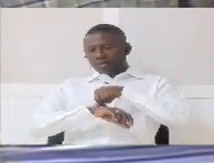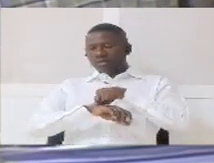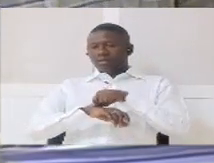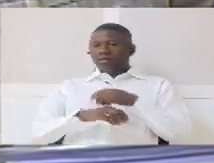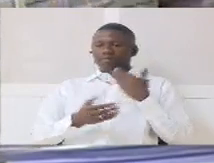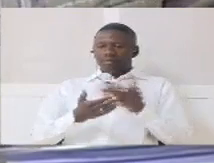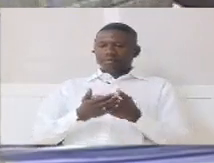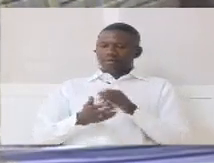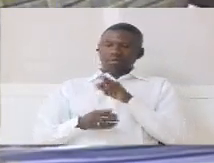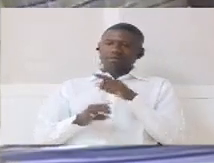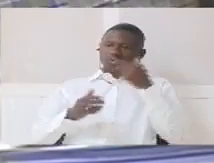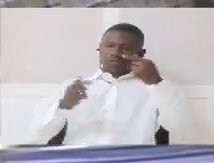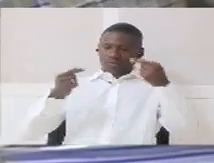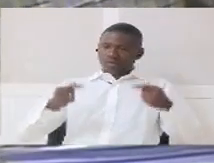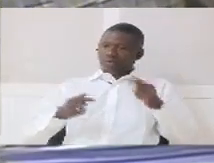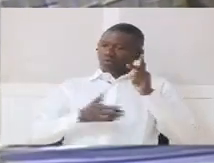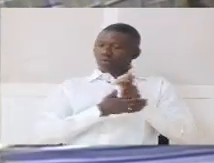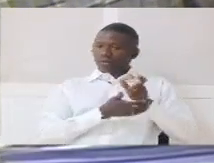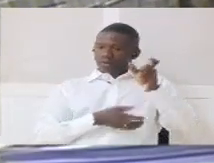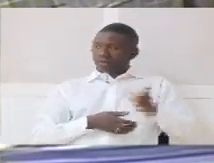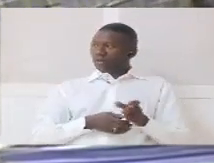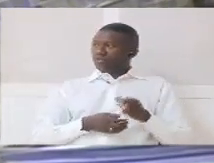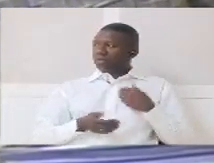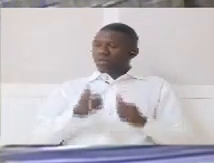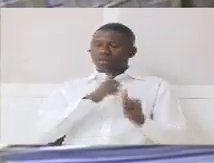this witness, and we can return maybe after